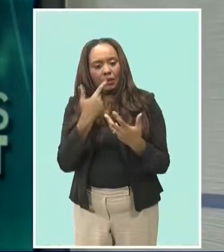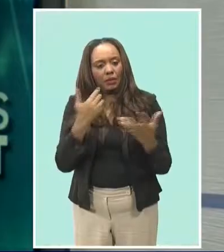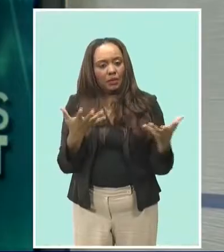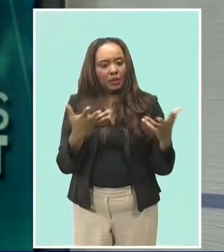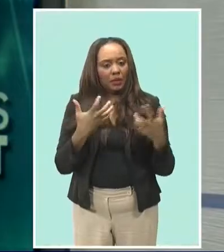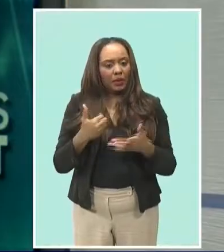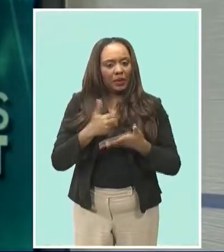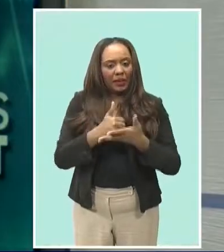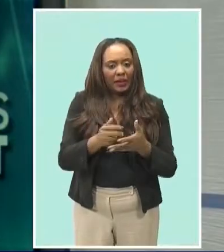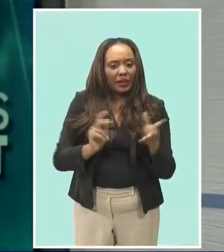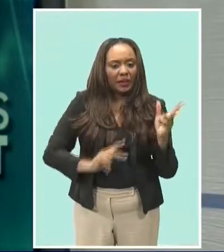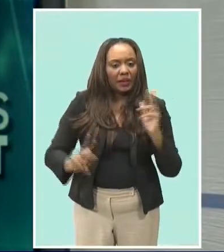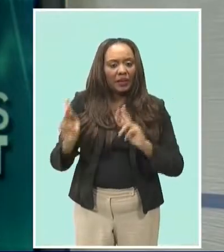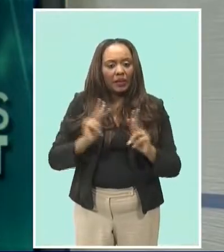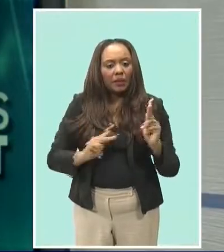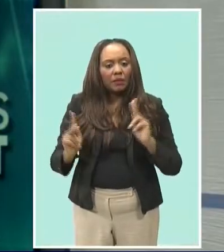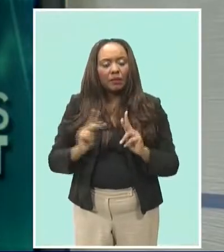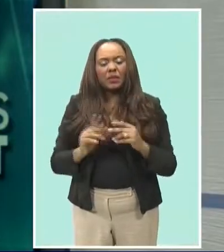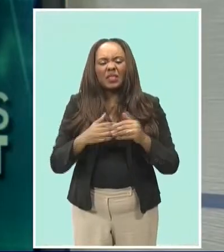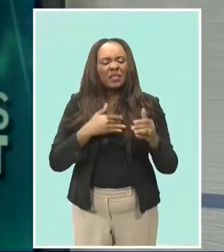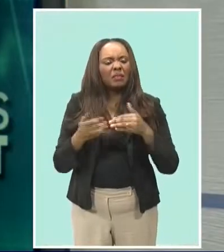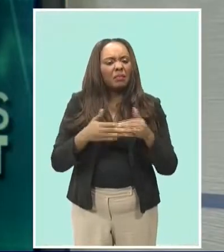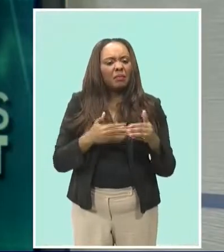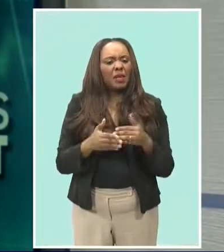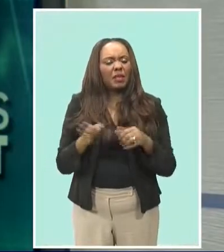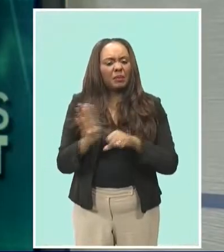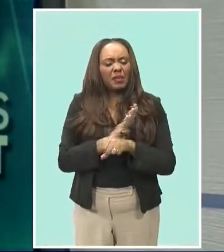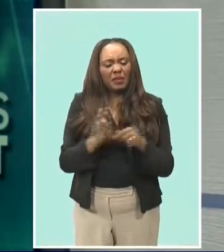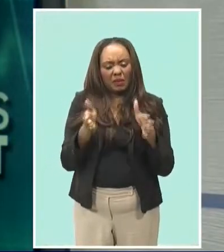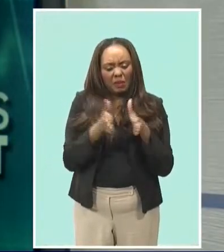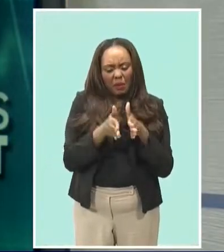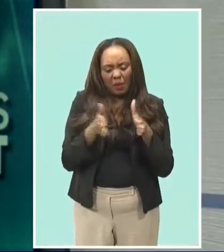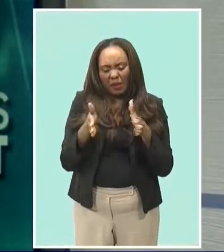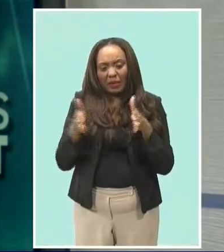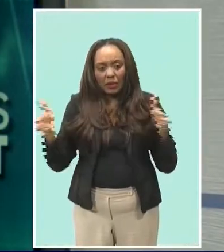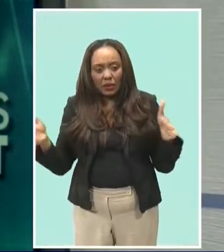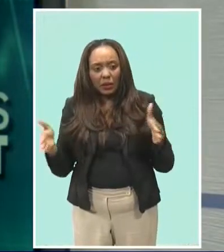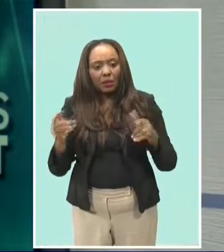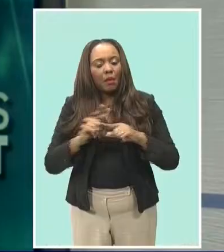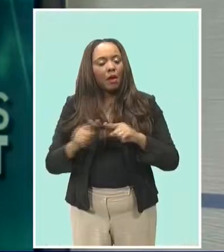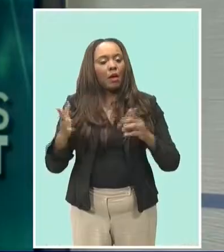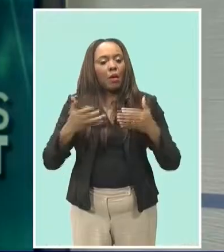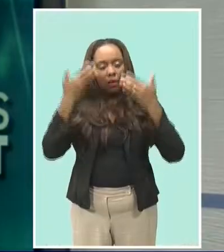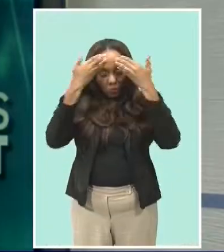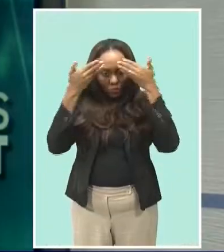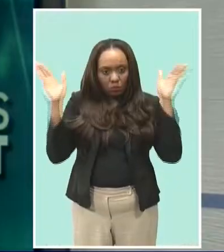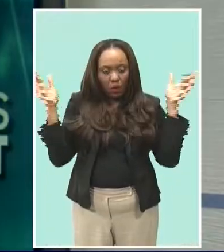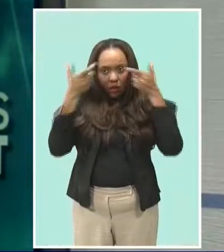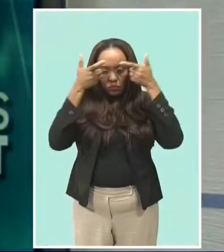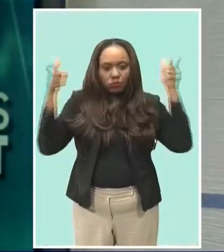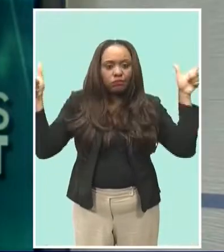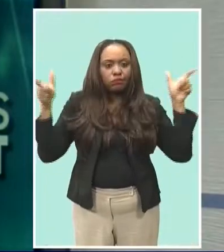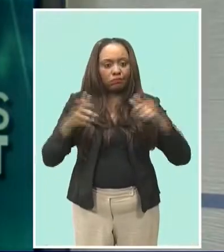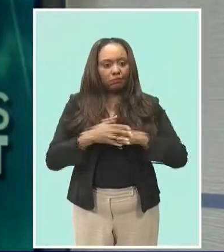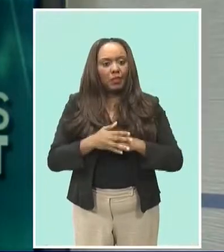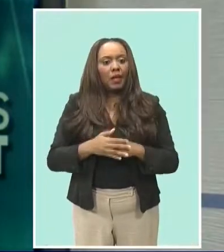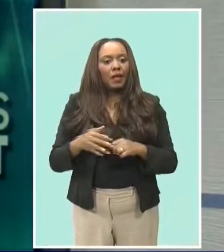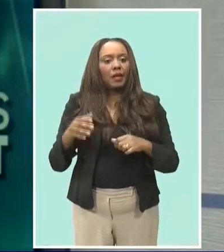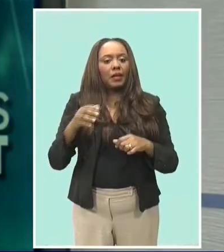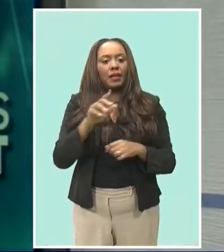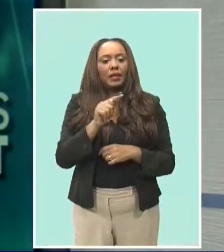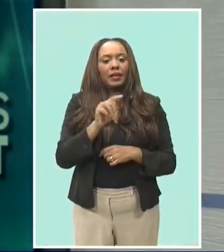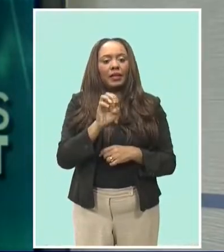the micro, small and medium enterprise sector into macro-level thinking. Presentations will be made by telecommunications